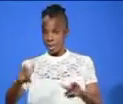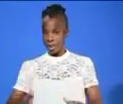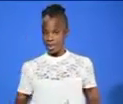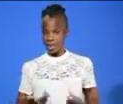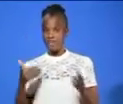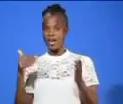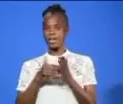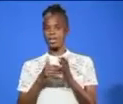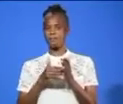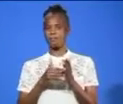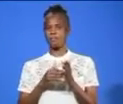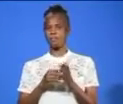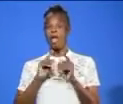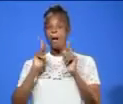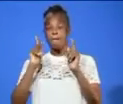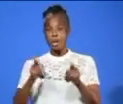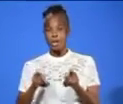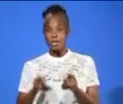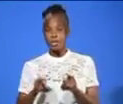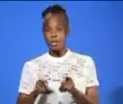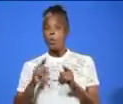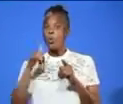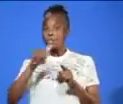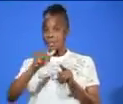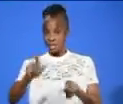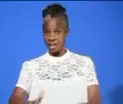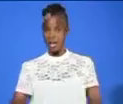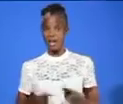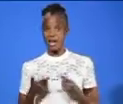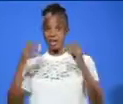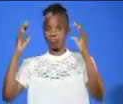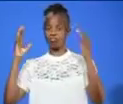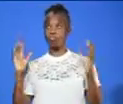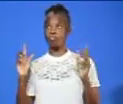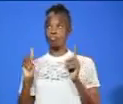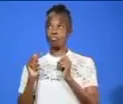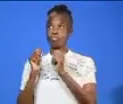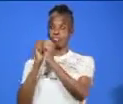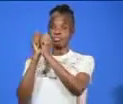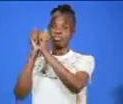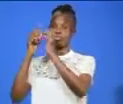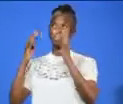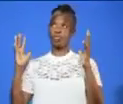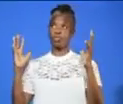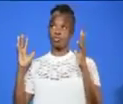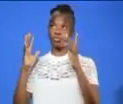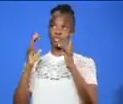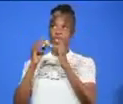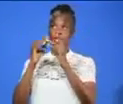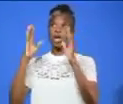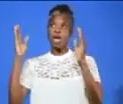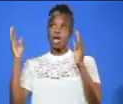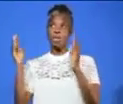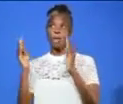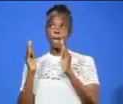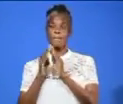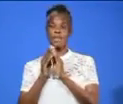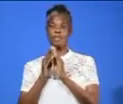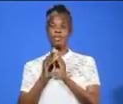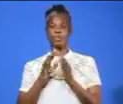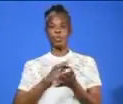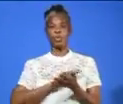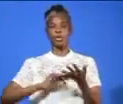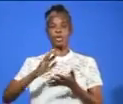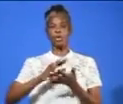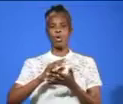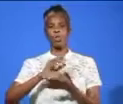are alive and remain shall be caught up together to meet you in the clouds, when we shall change from mortal